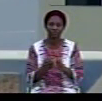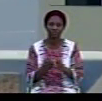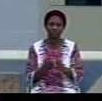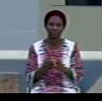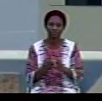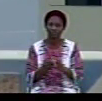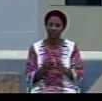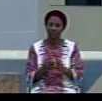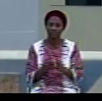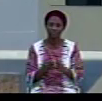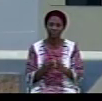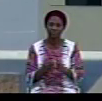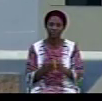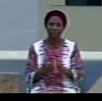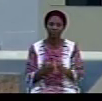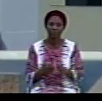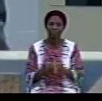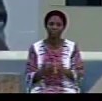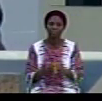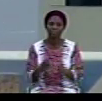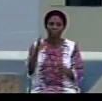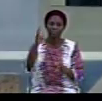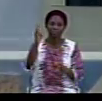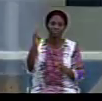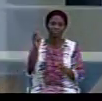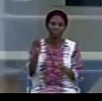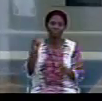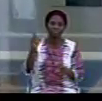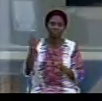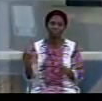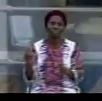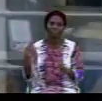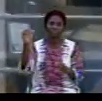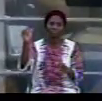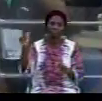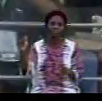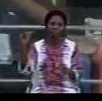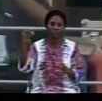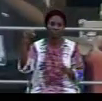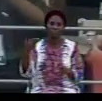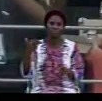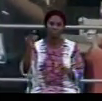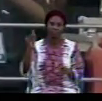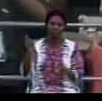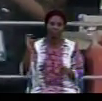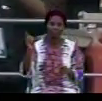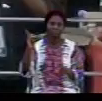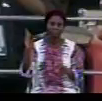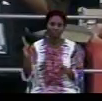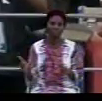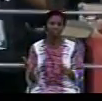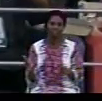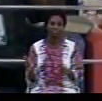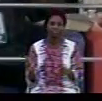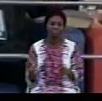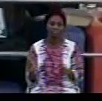Bola Are, the singing icon. She's in the house.